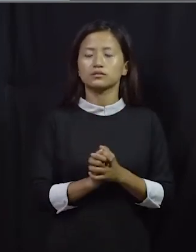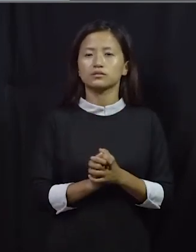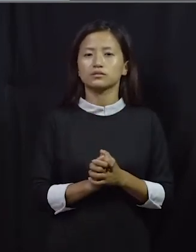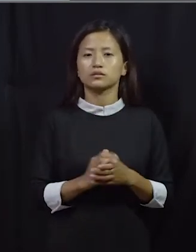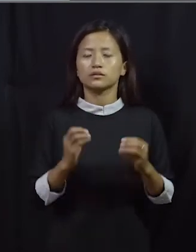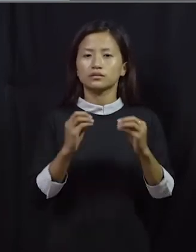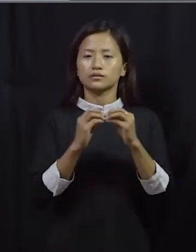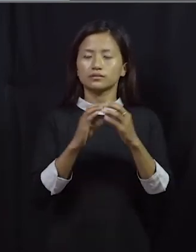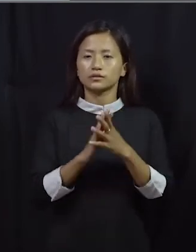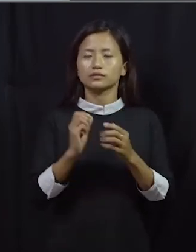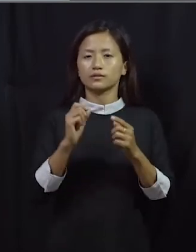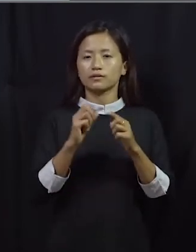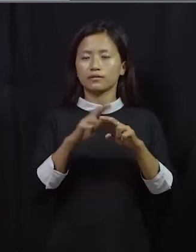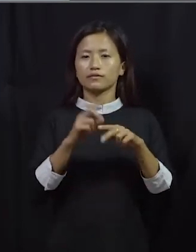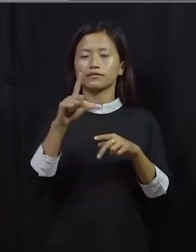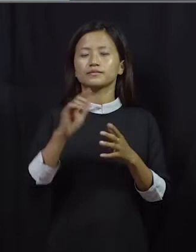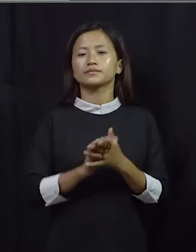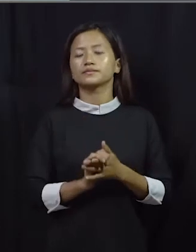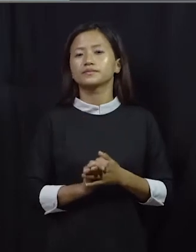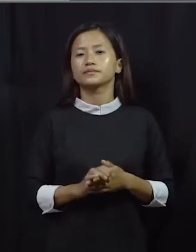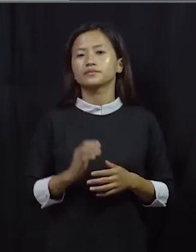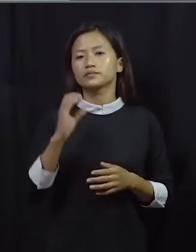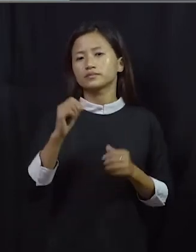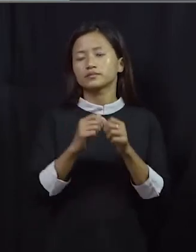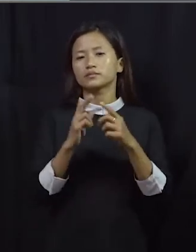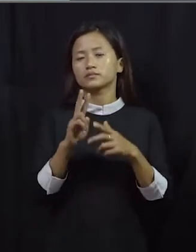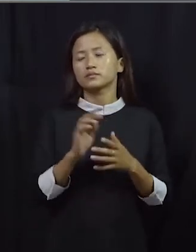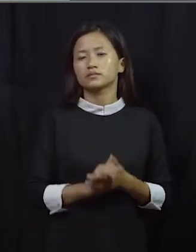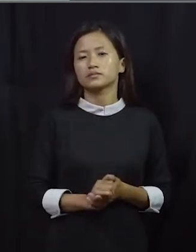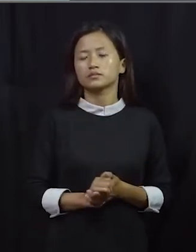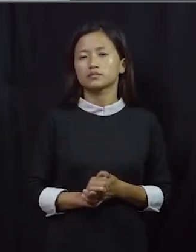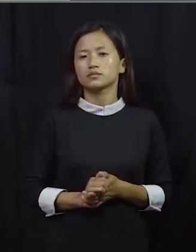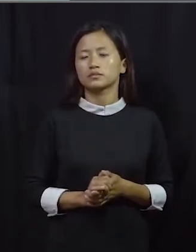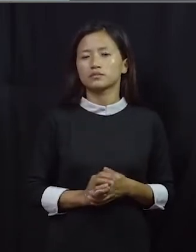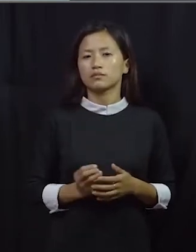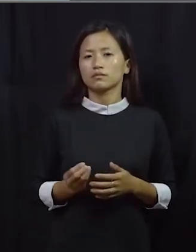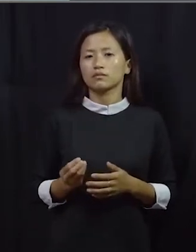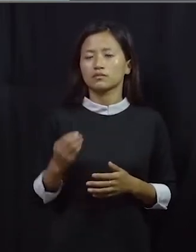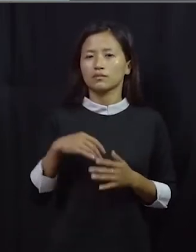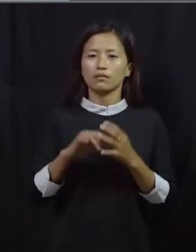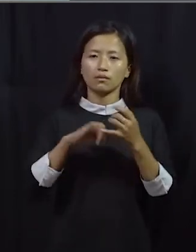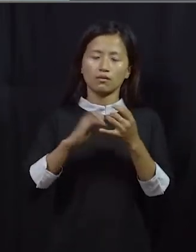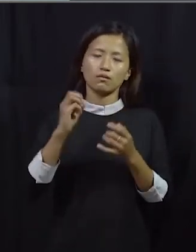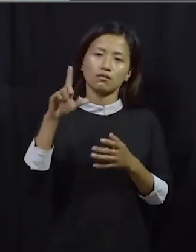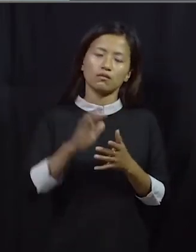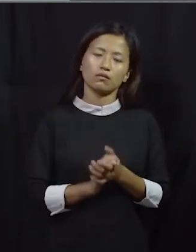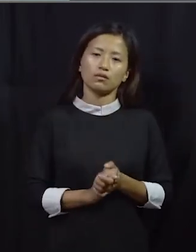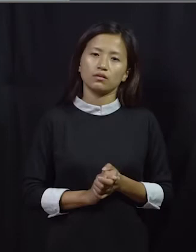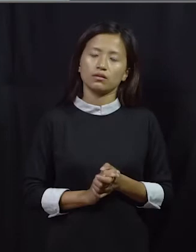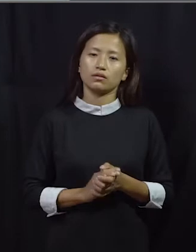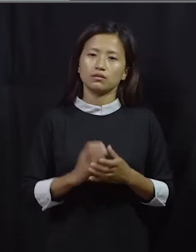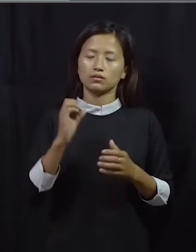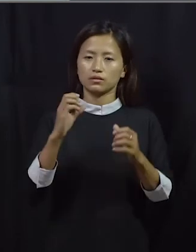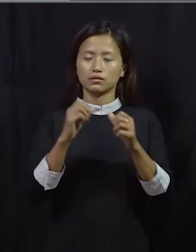and B is fluctuating. So we have two cases here. Let's go here in the solution. That is case